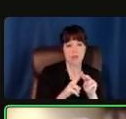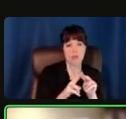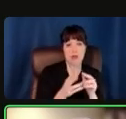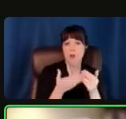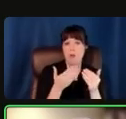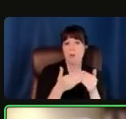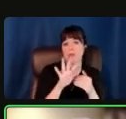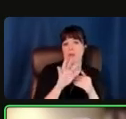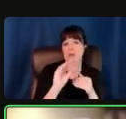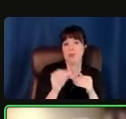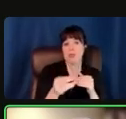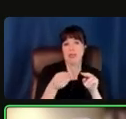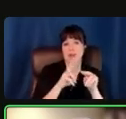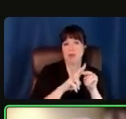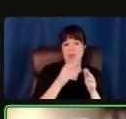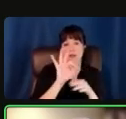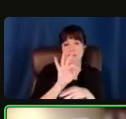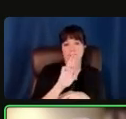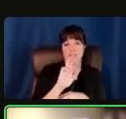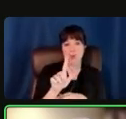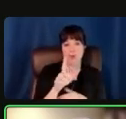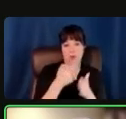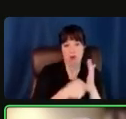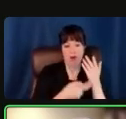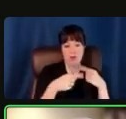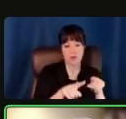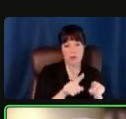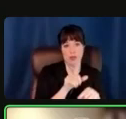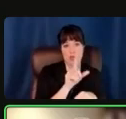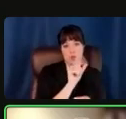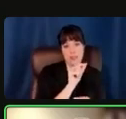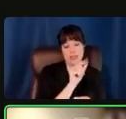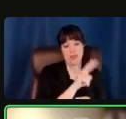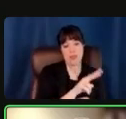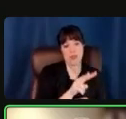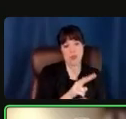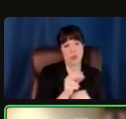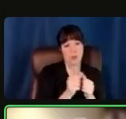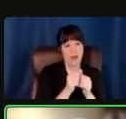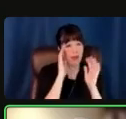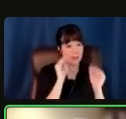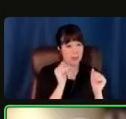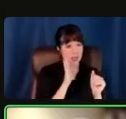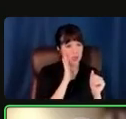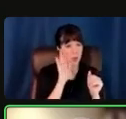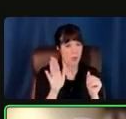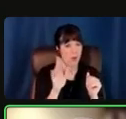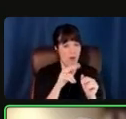50% increase in fuel costs during 2022, with an expectation that it will decline during